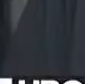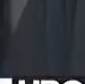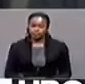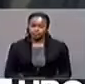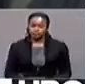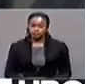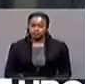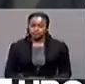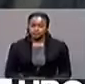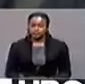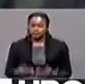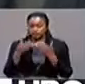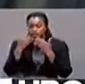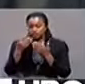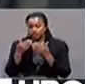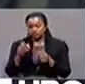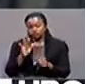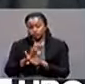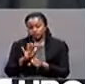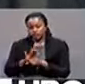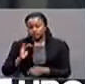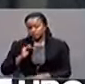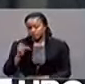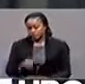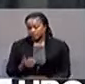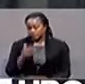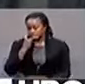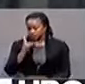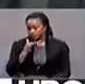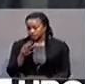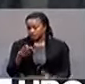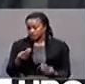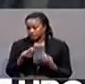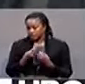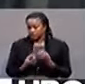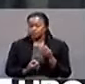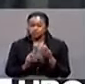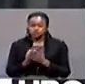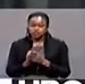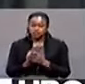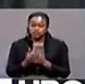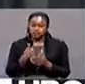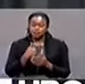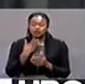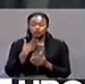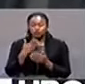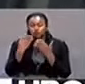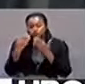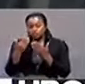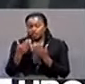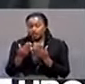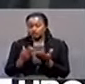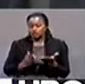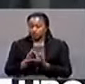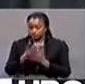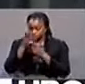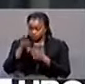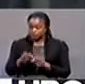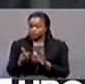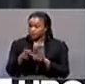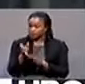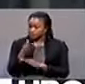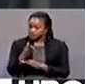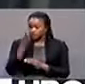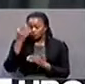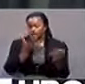Thank you very much, Madam Speaker, for the opportunity. I would like to thank the Right Honorable Prime Minister for moving this motion